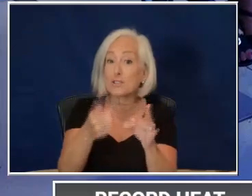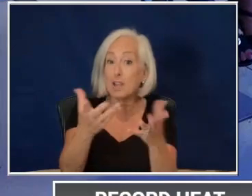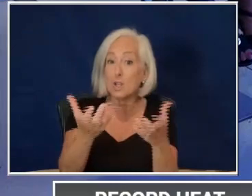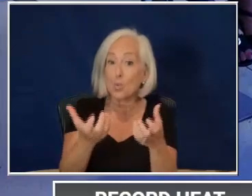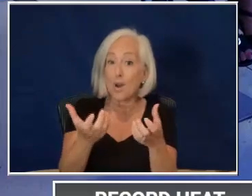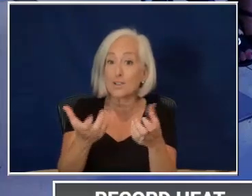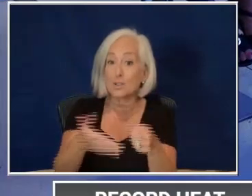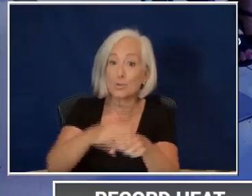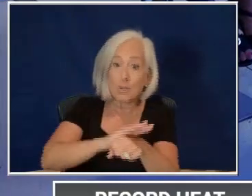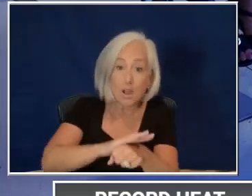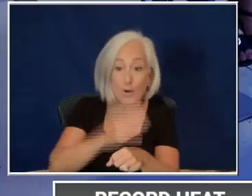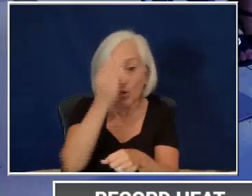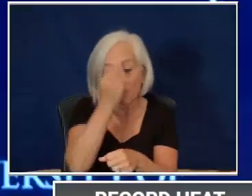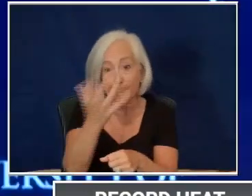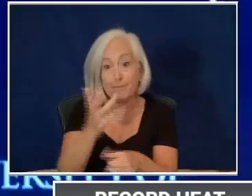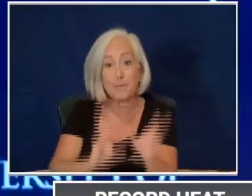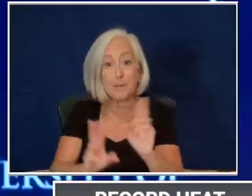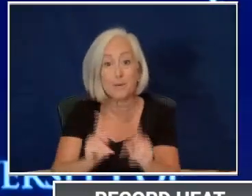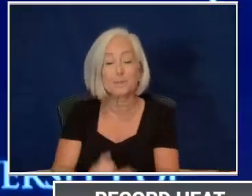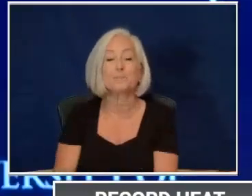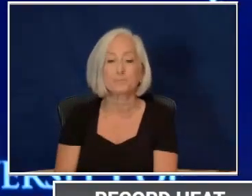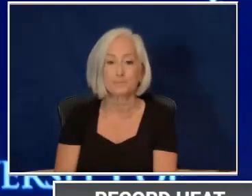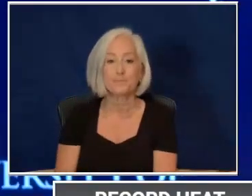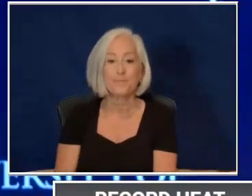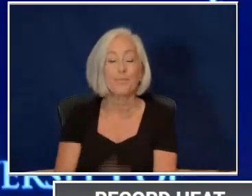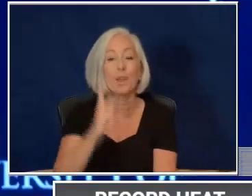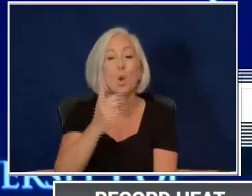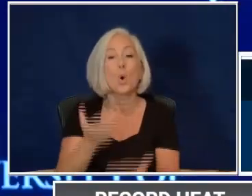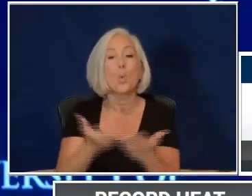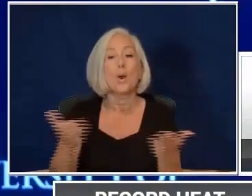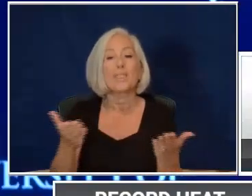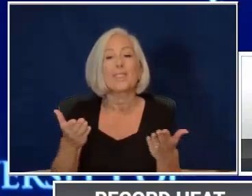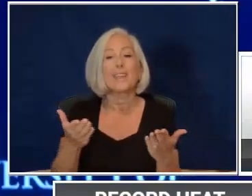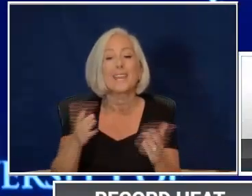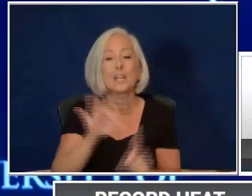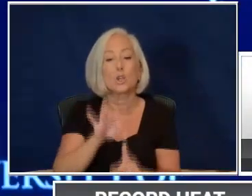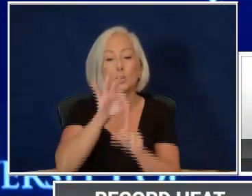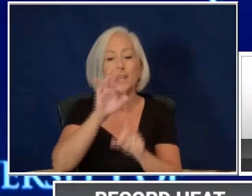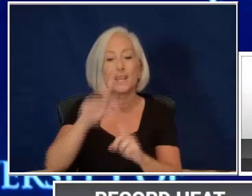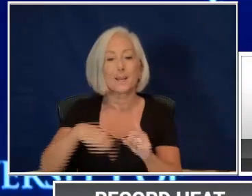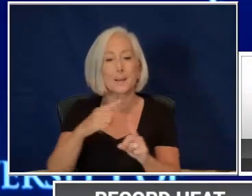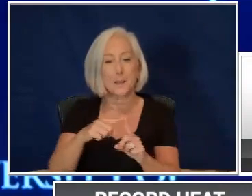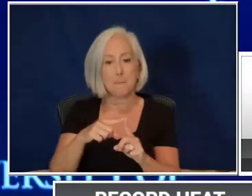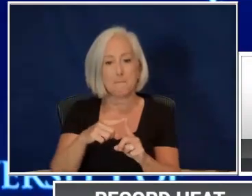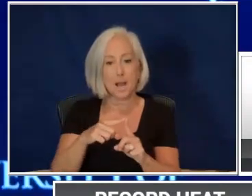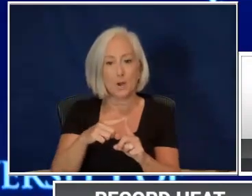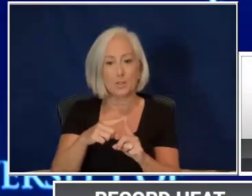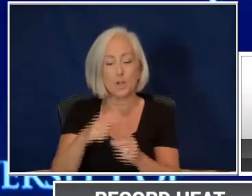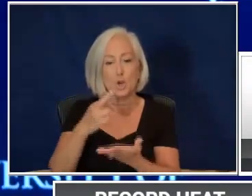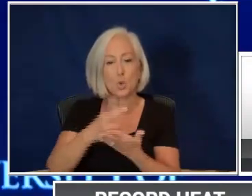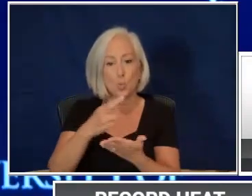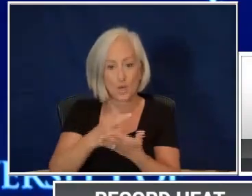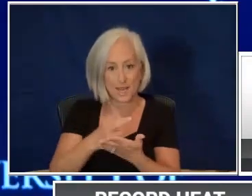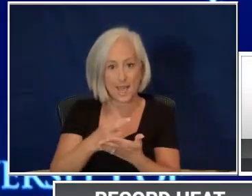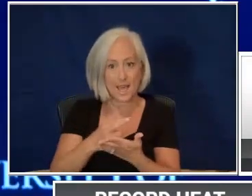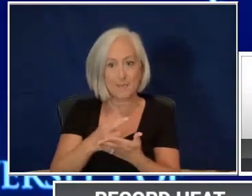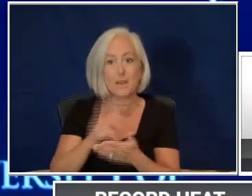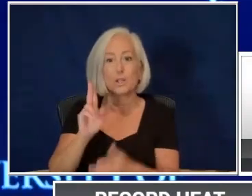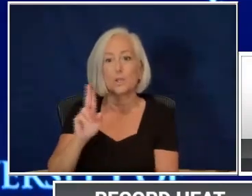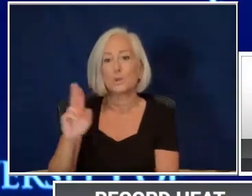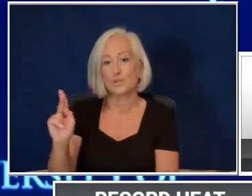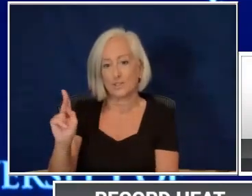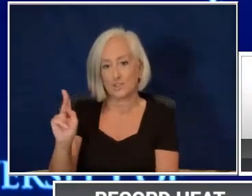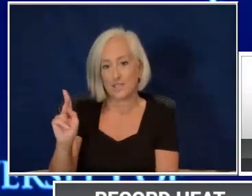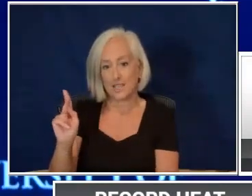know about? Or Yeah, I think one thing that's really unique about our rehab unit at University of Kansas is we also partner